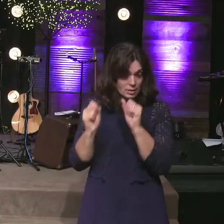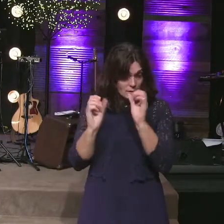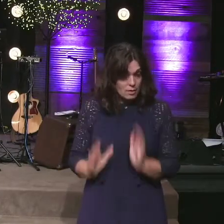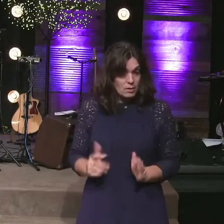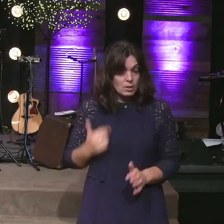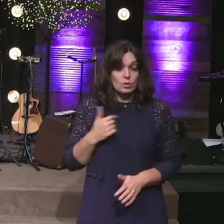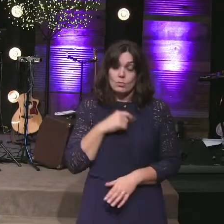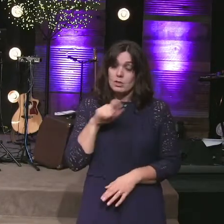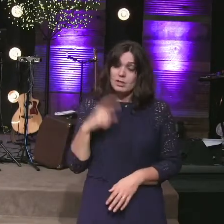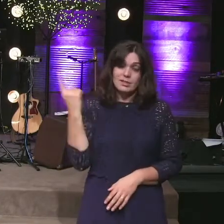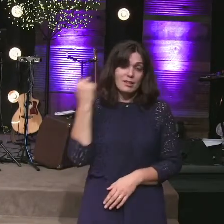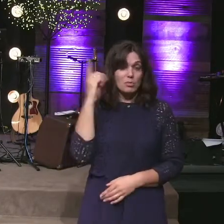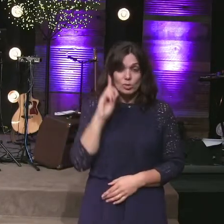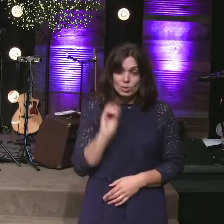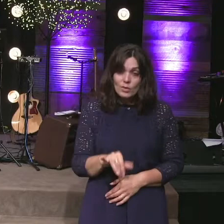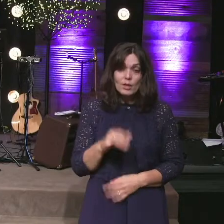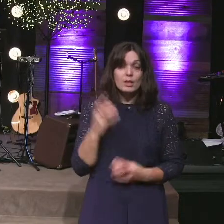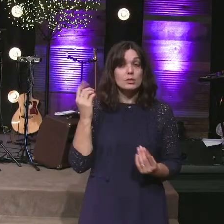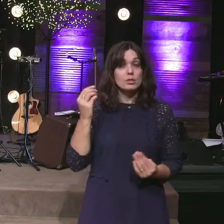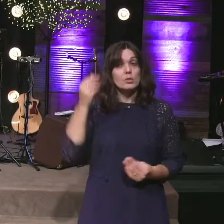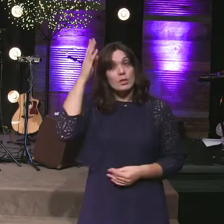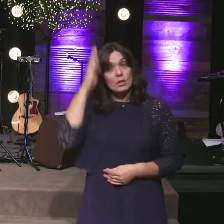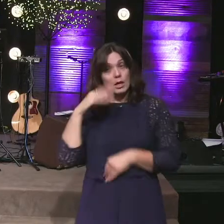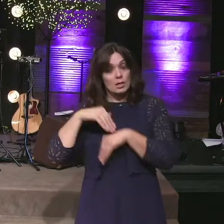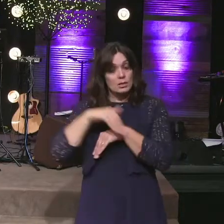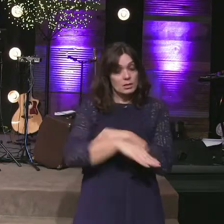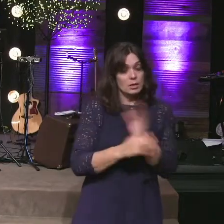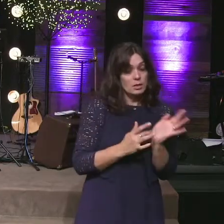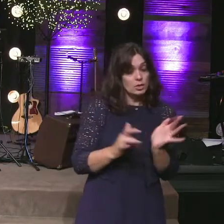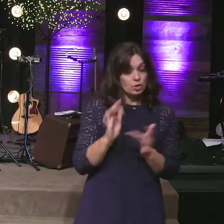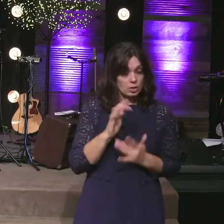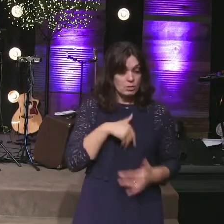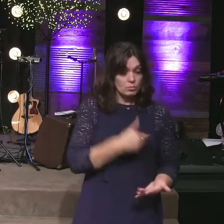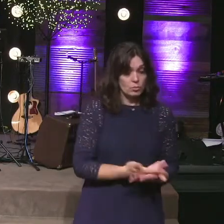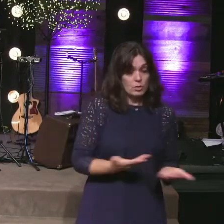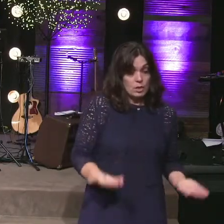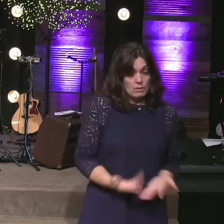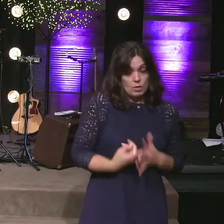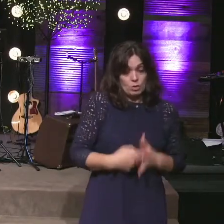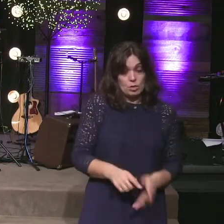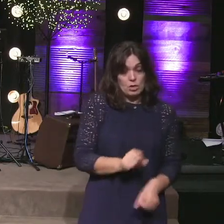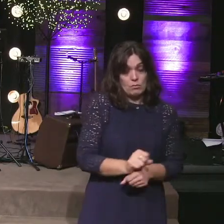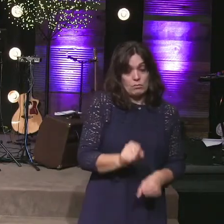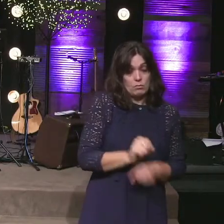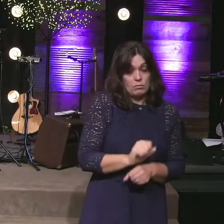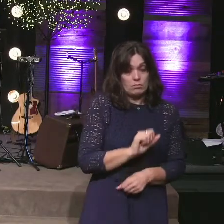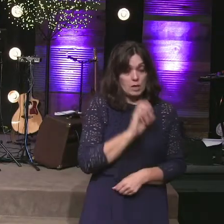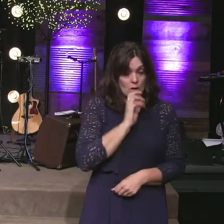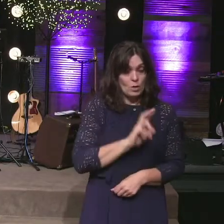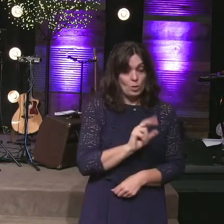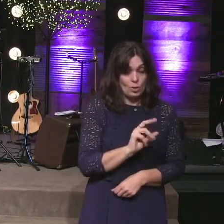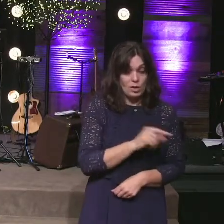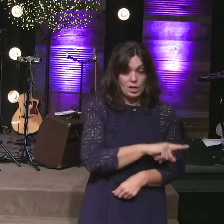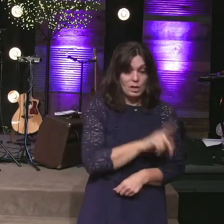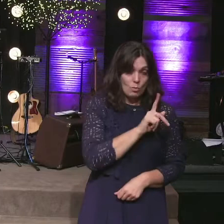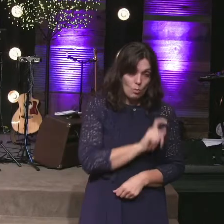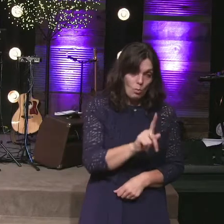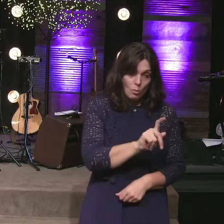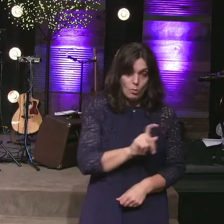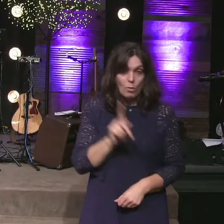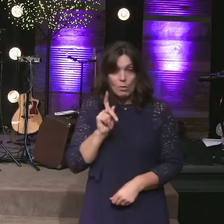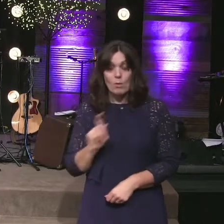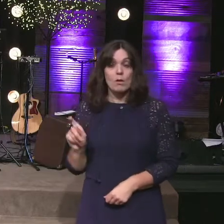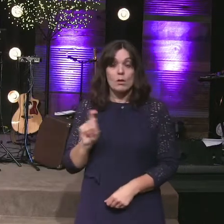redeemer. God sent Jesus. He came to this earth. He started his ministry at 30. He walked the earth. The church